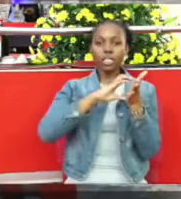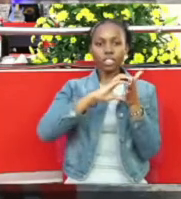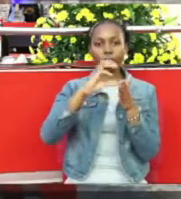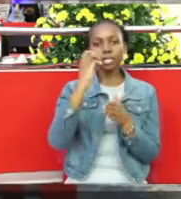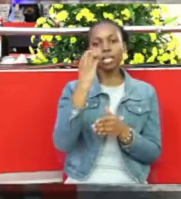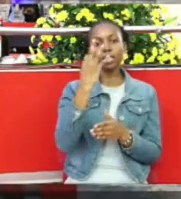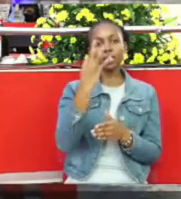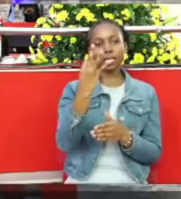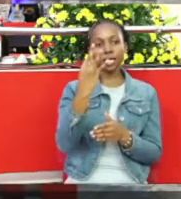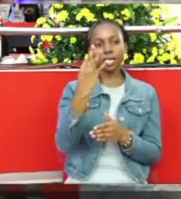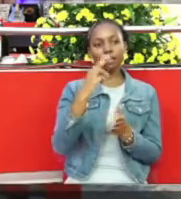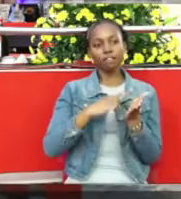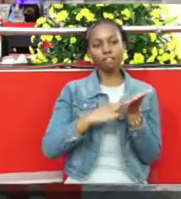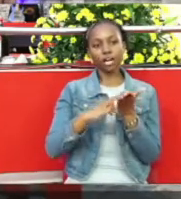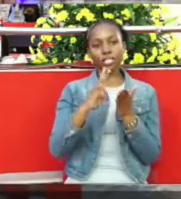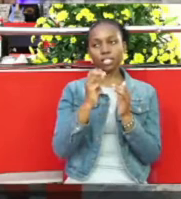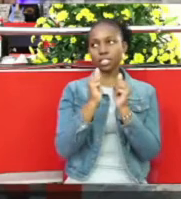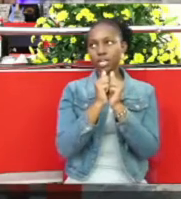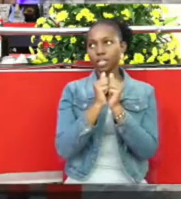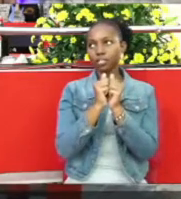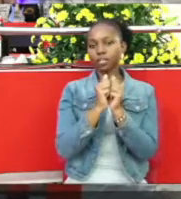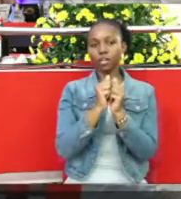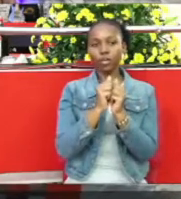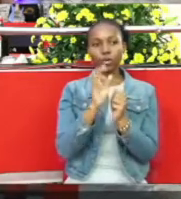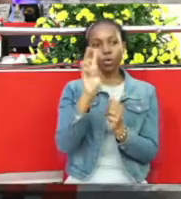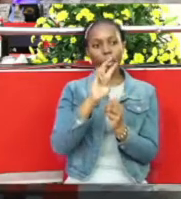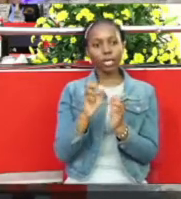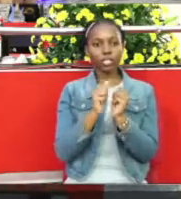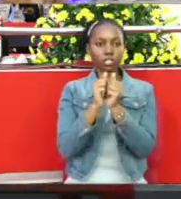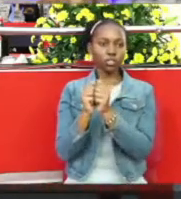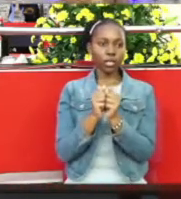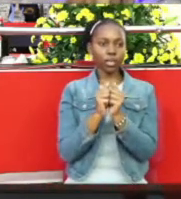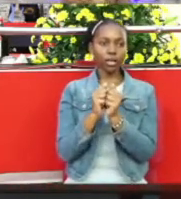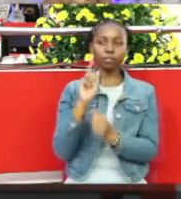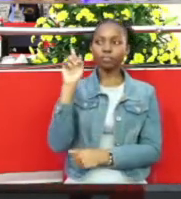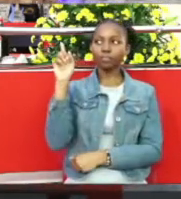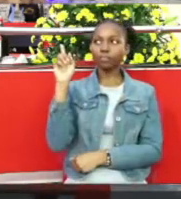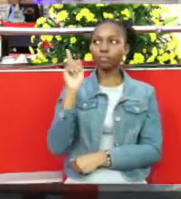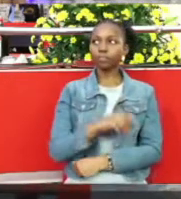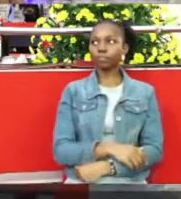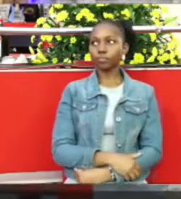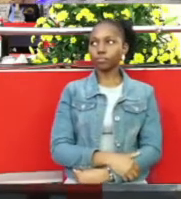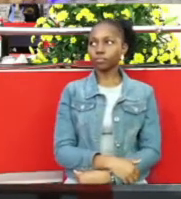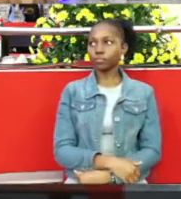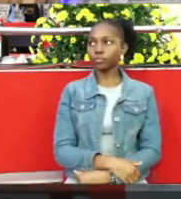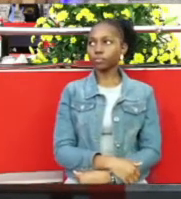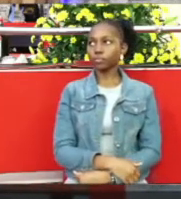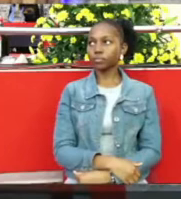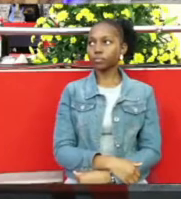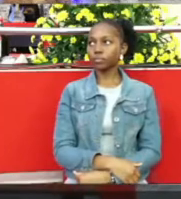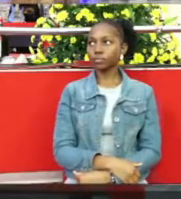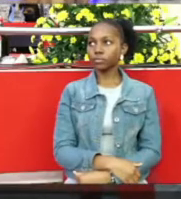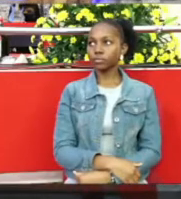10. Tanzia pale 10. Let's read together. Wacha tusome kwa pamoja. According to the grace of God, which was given